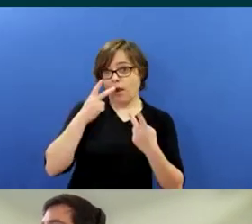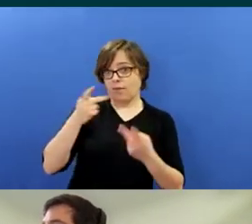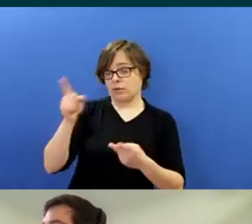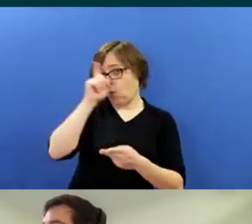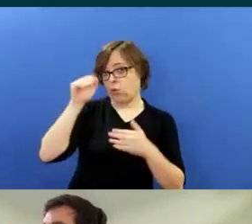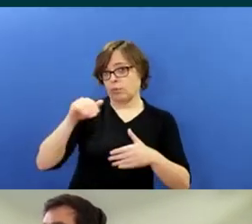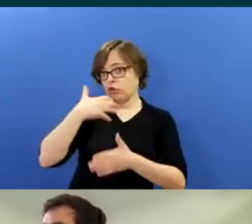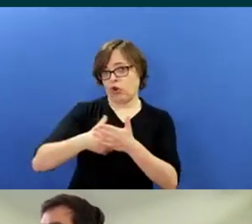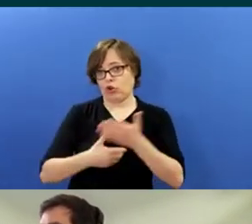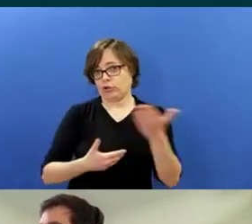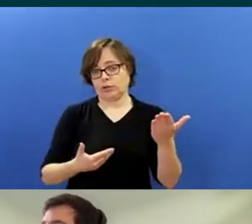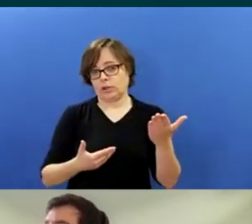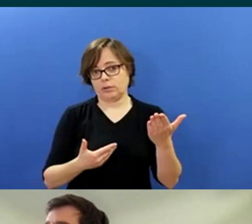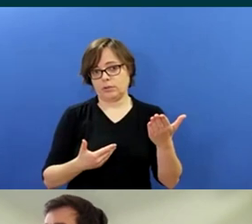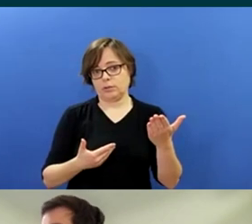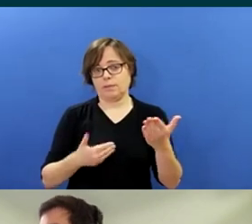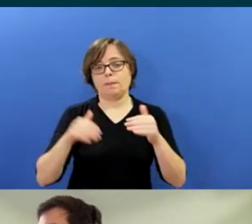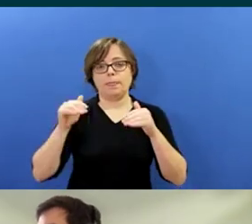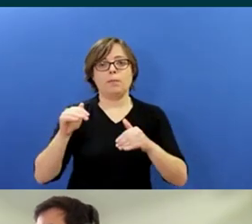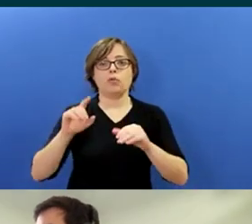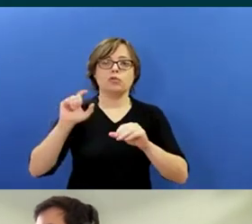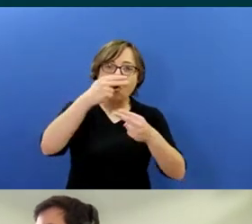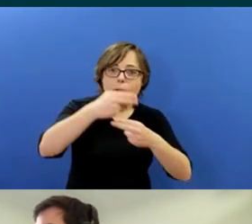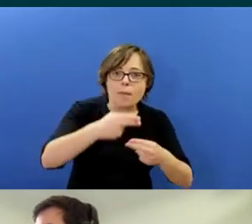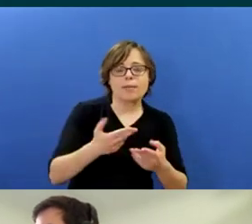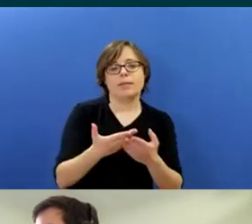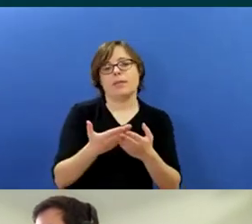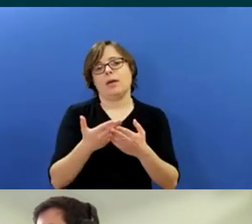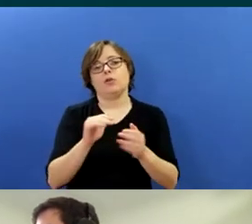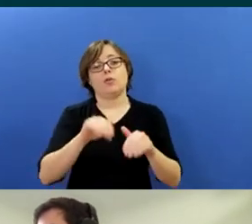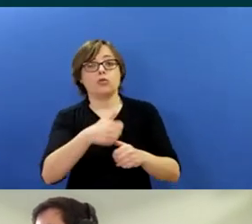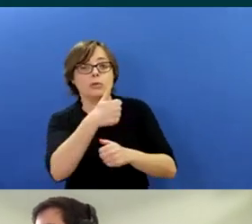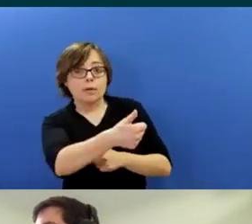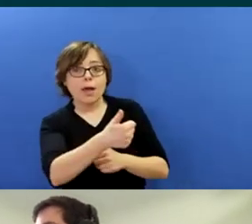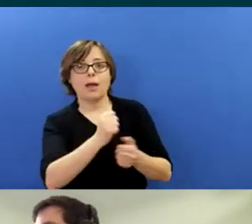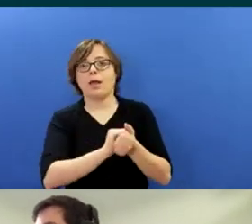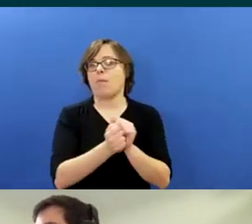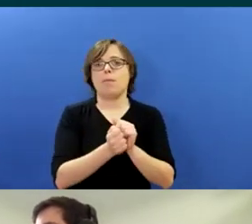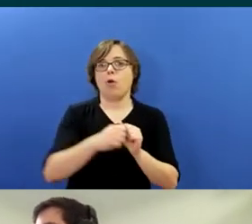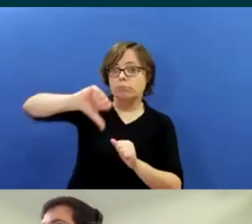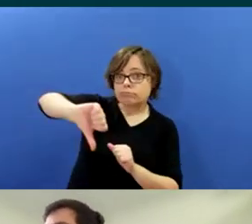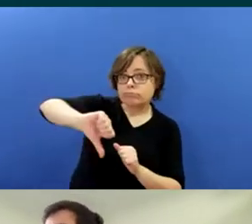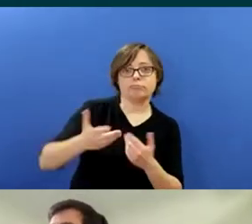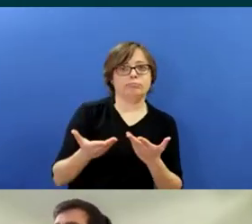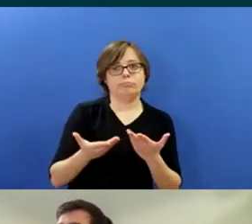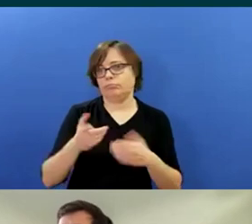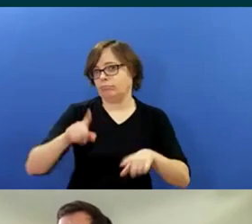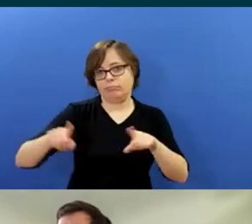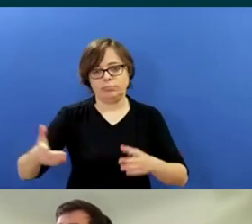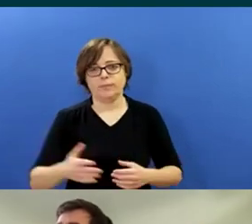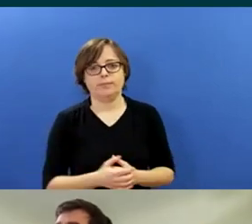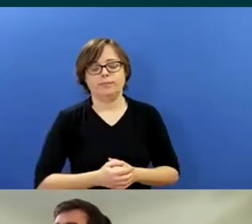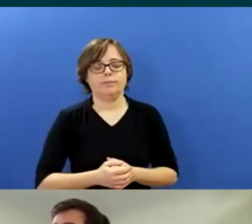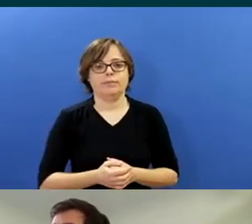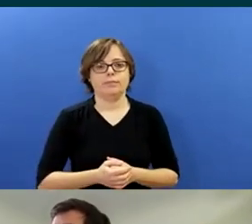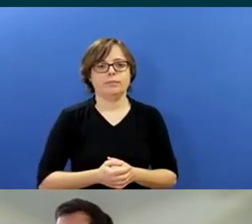and they can like and dislike here in Genau. And after the event, we